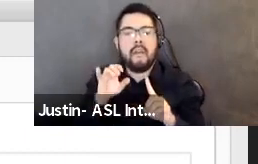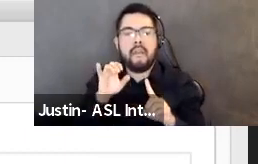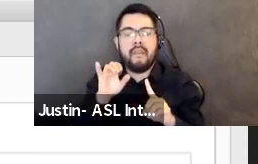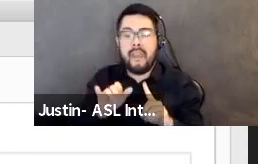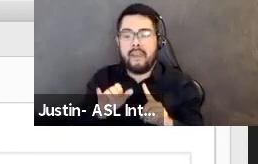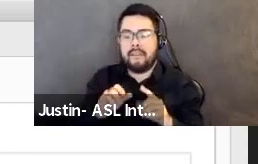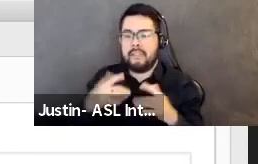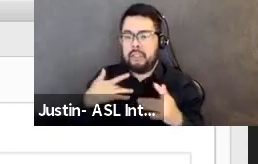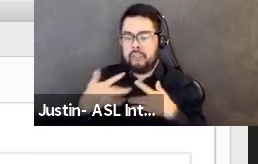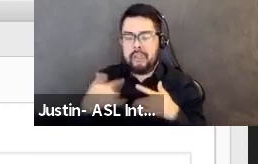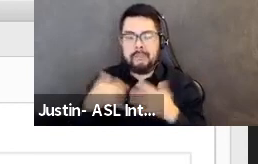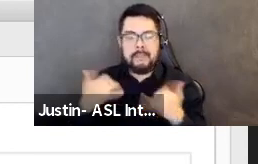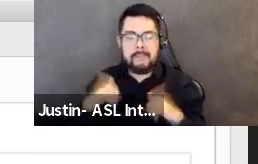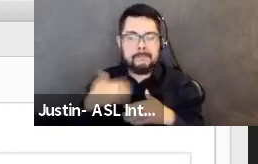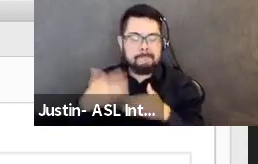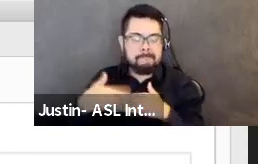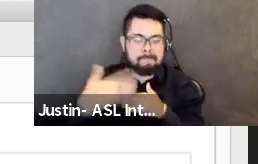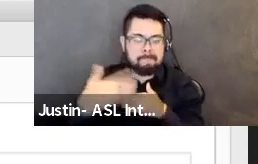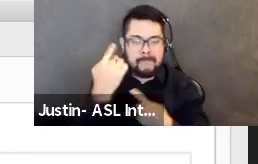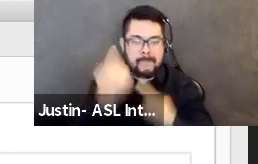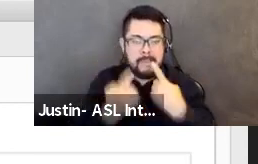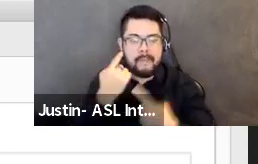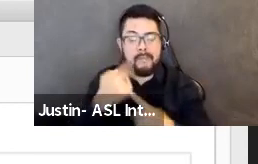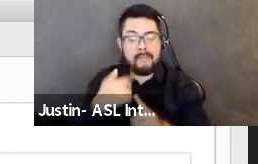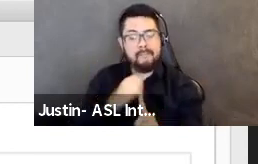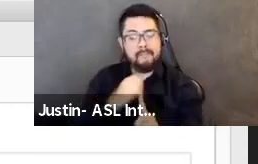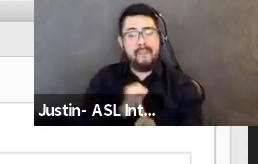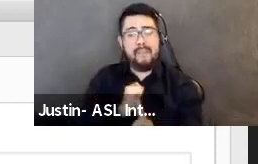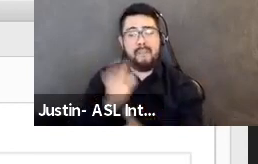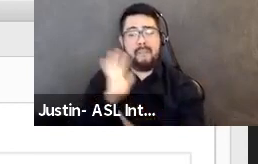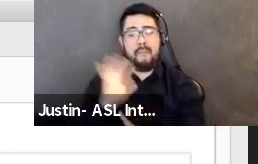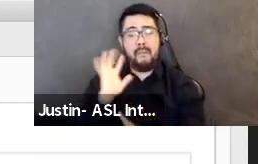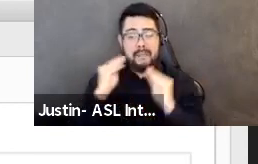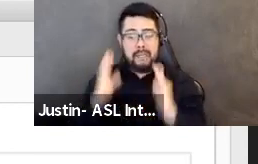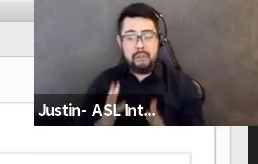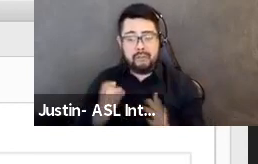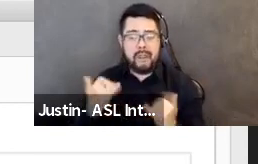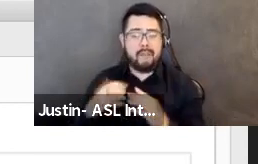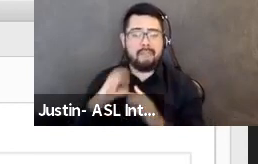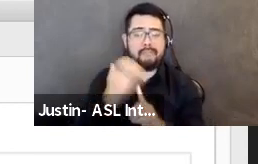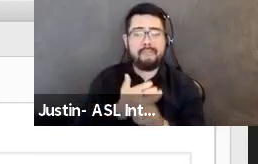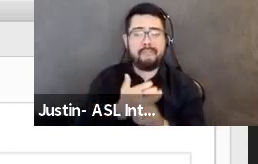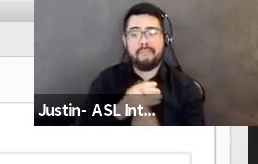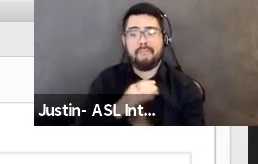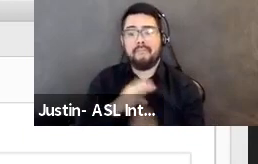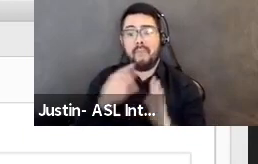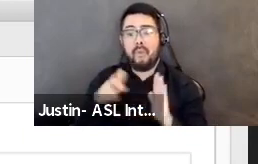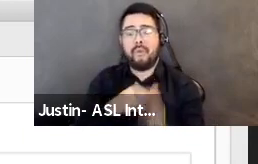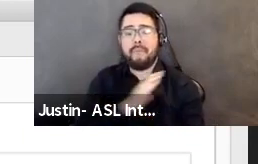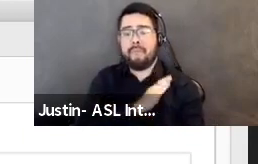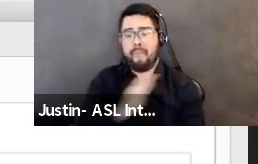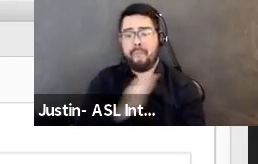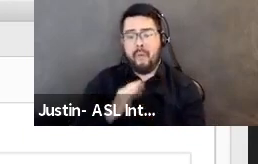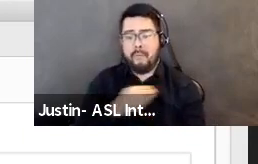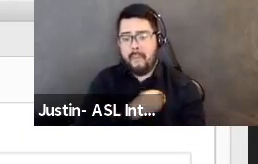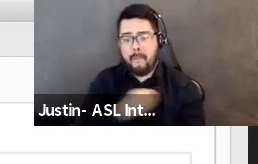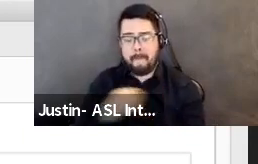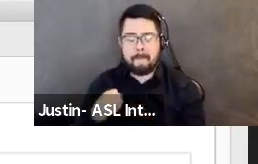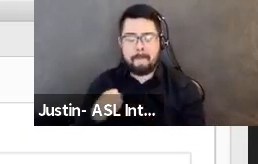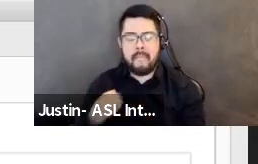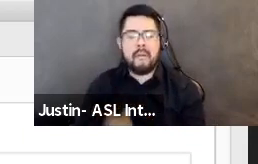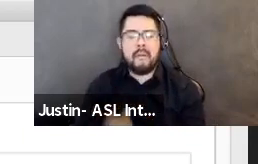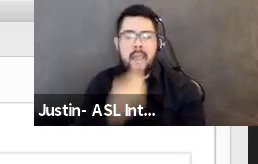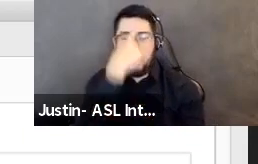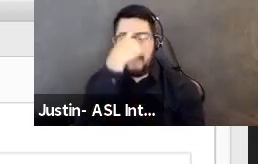me uh as a former teacher and now as a board member i think that that is something that you